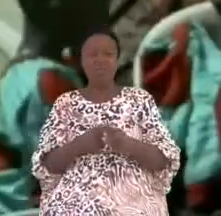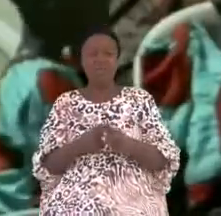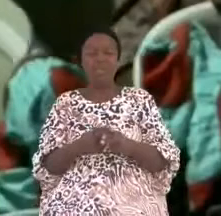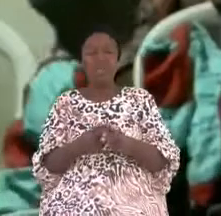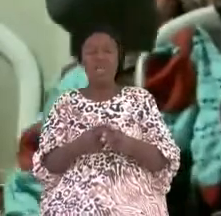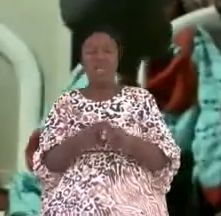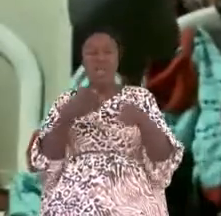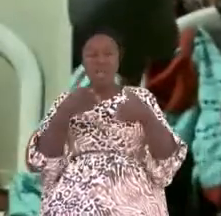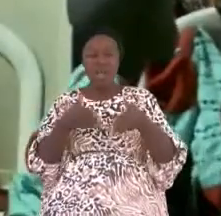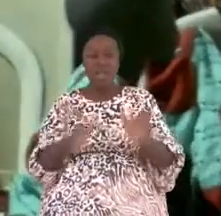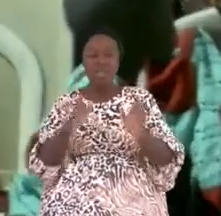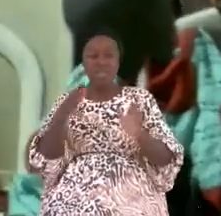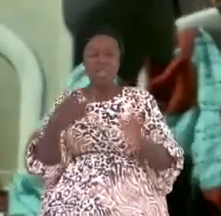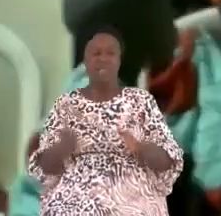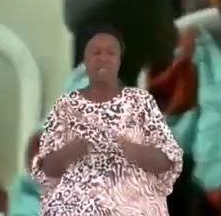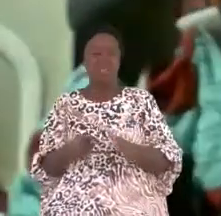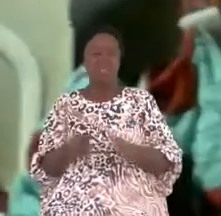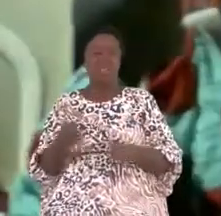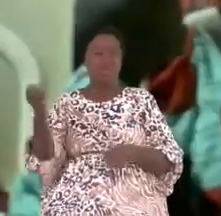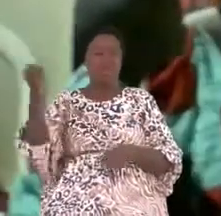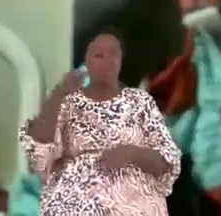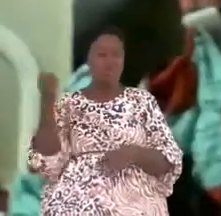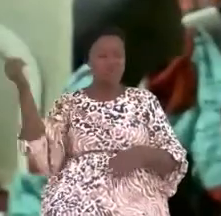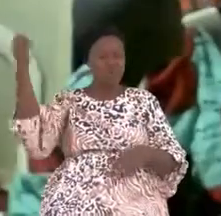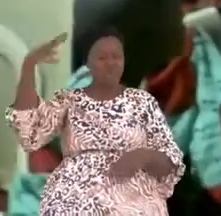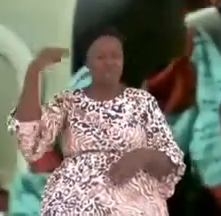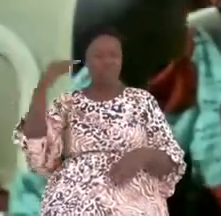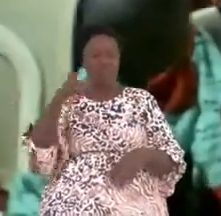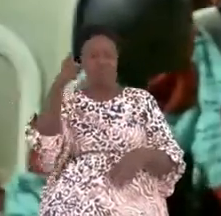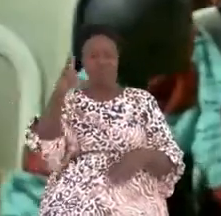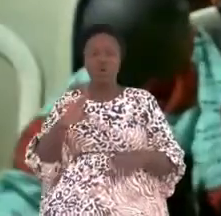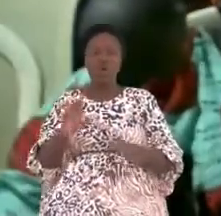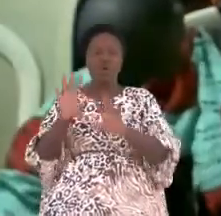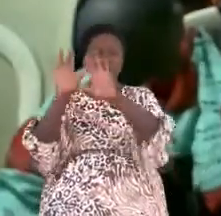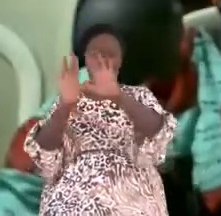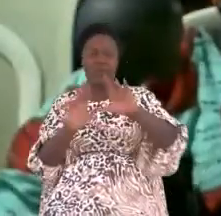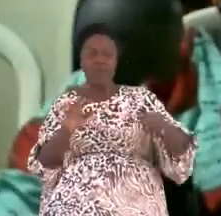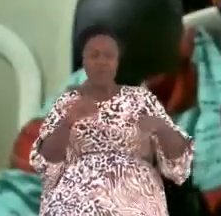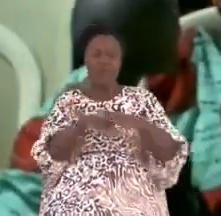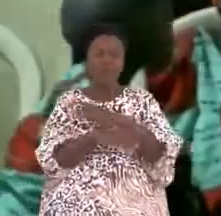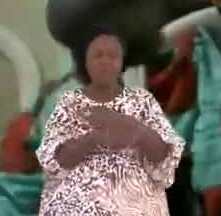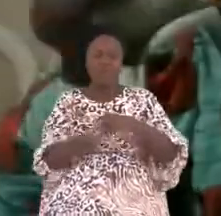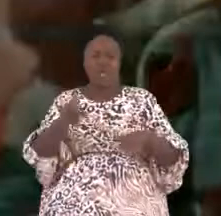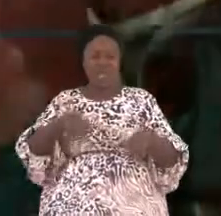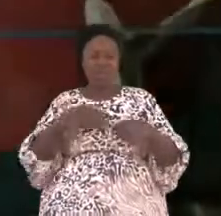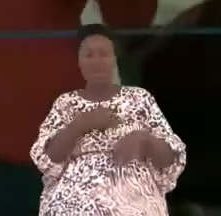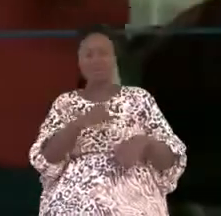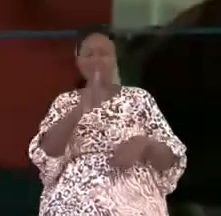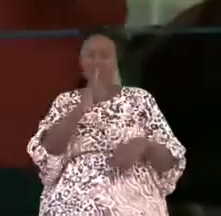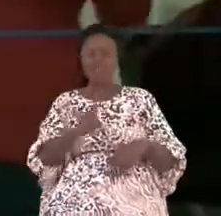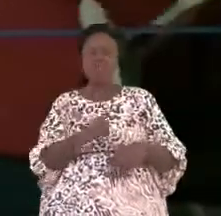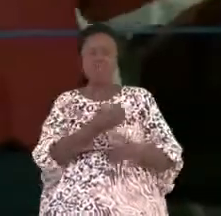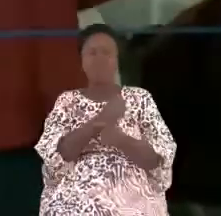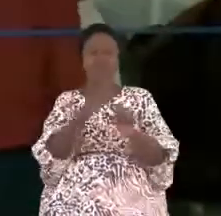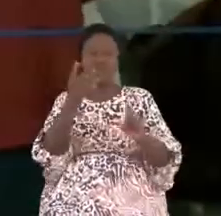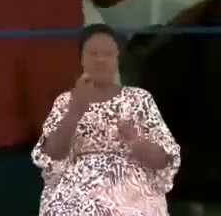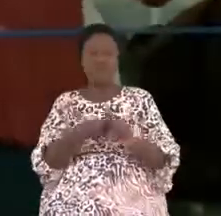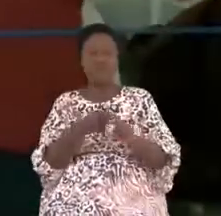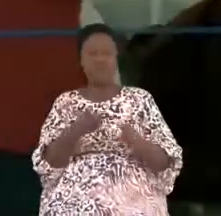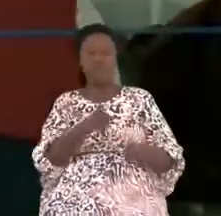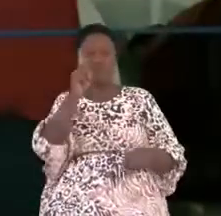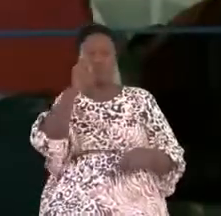grace of god flow into their lives and real salvation from you flow into their